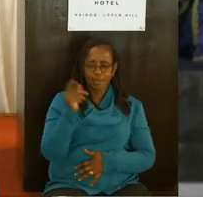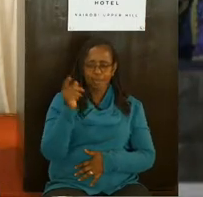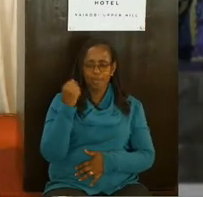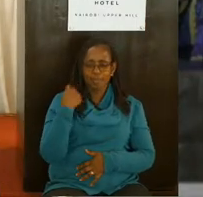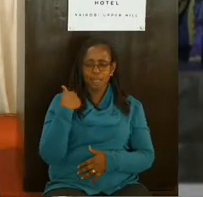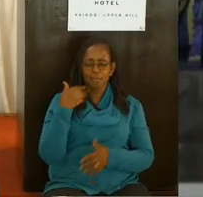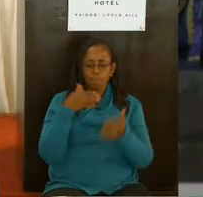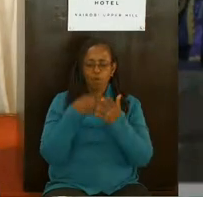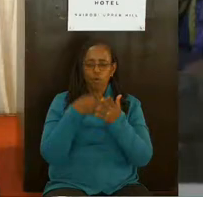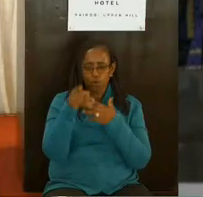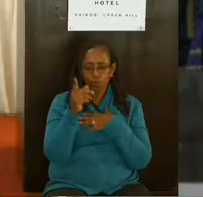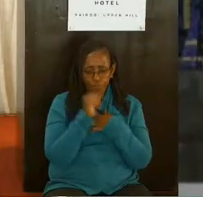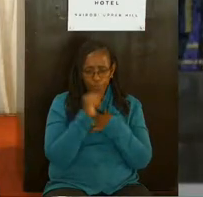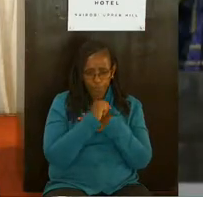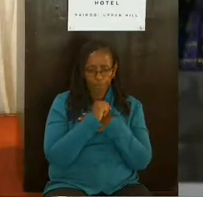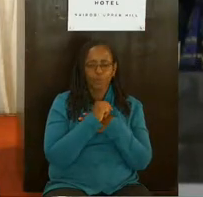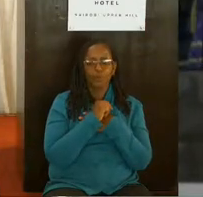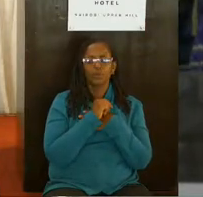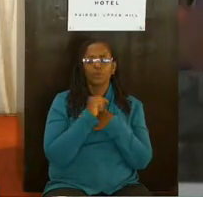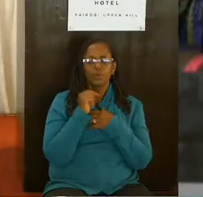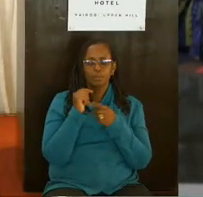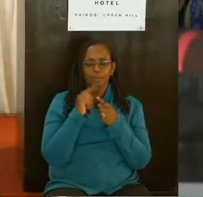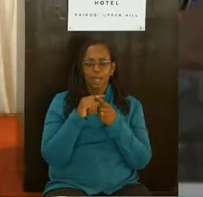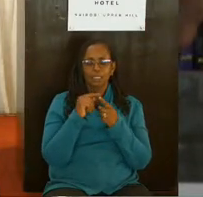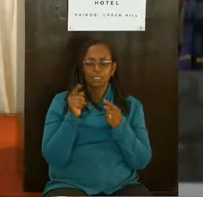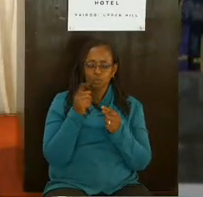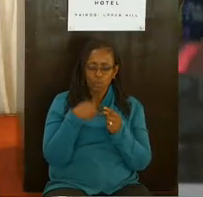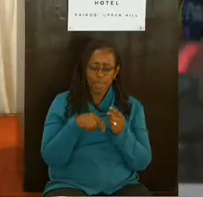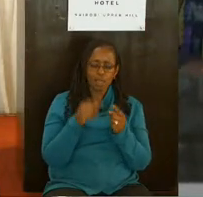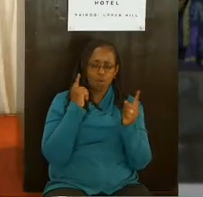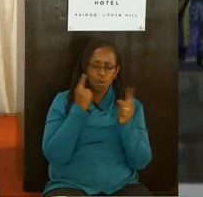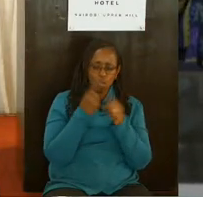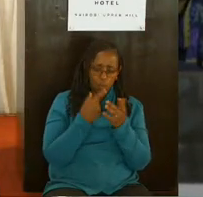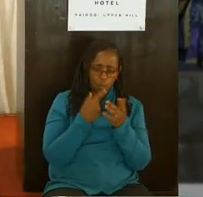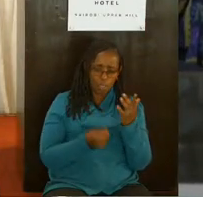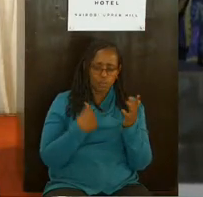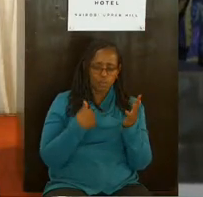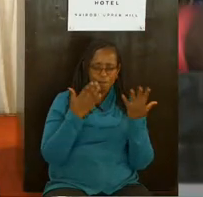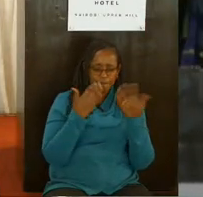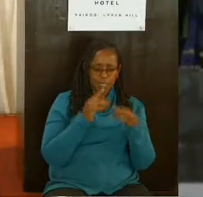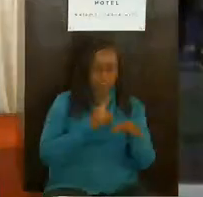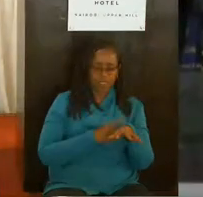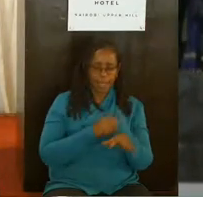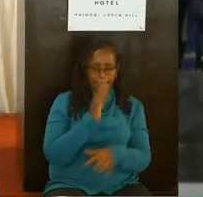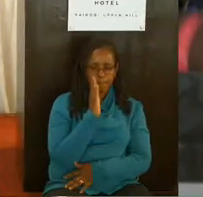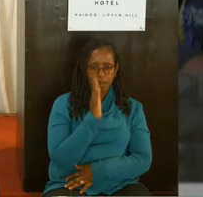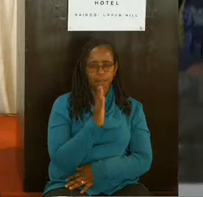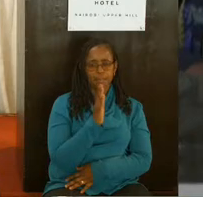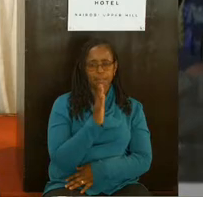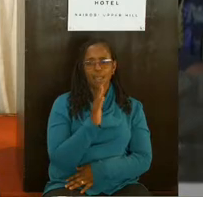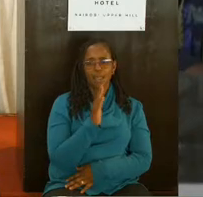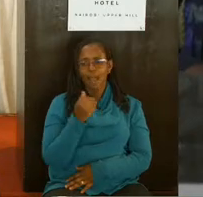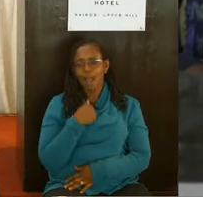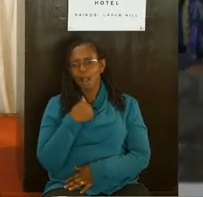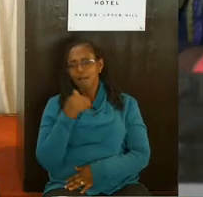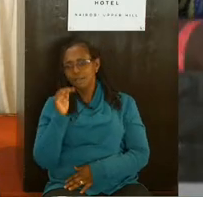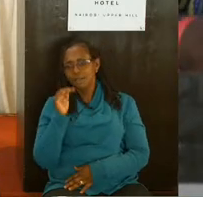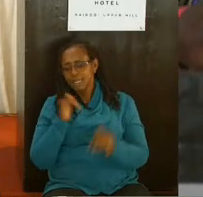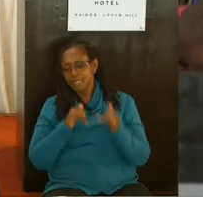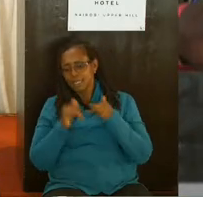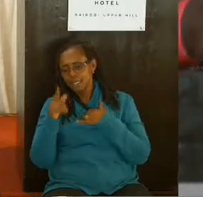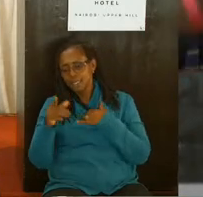the wrong way but it is in all our interests that we just are able to conclude on time and also because there's a lady here harassing me